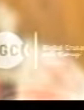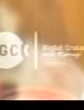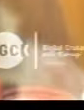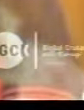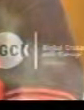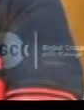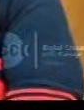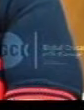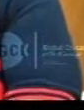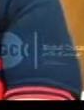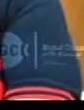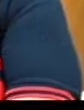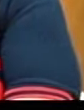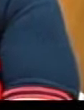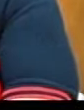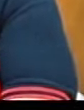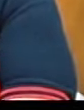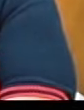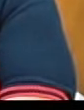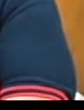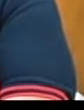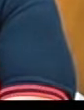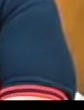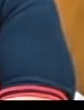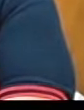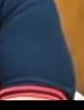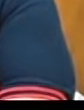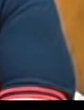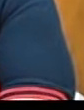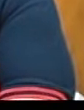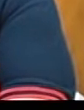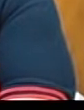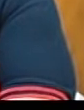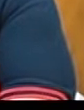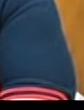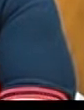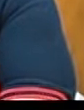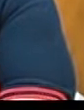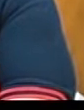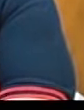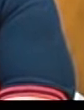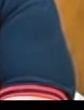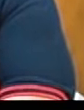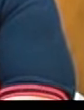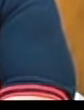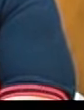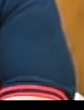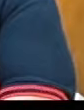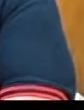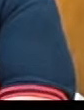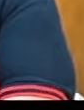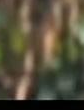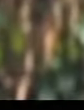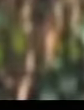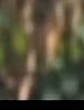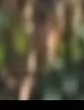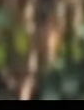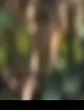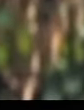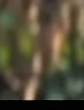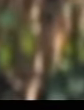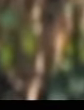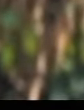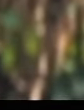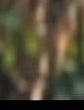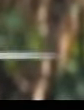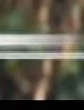For 3 bad years, I was suffering with the issue of blood. I have tried so